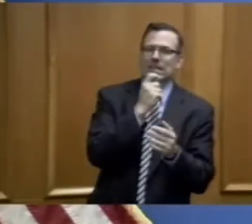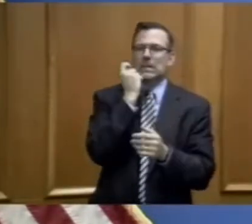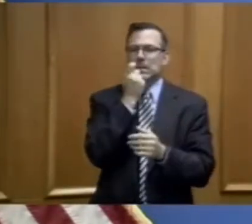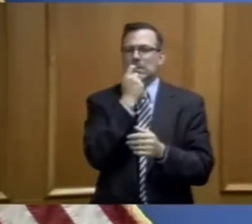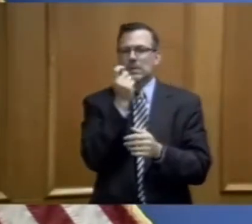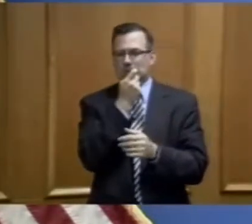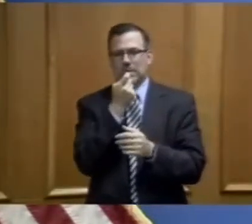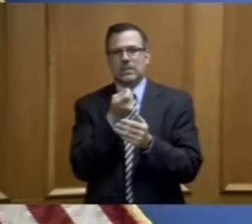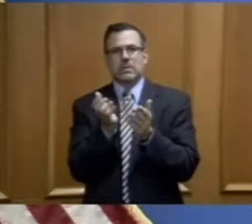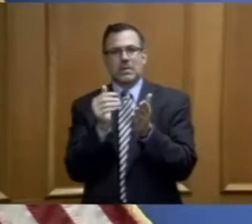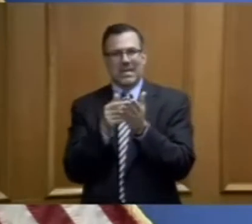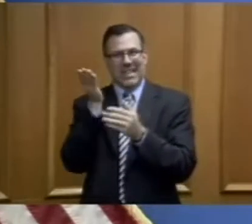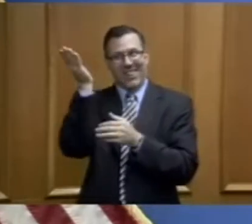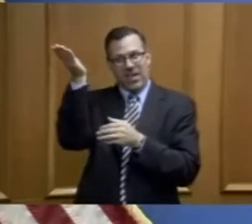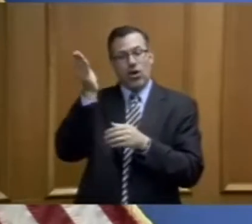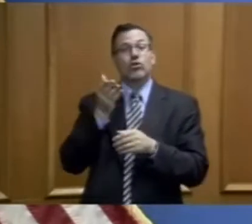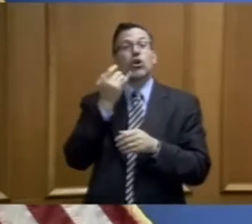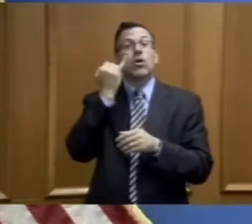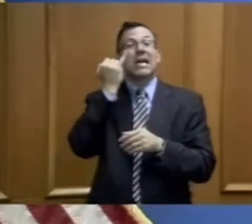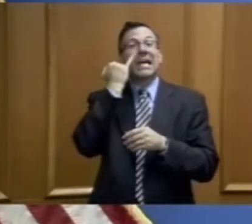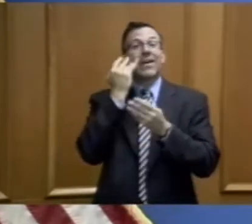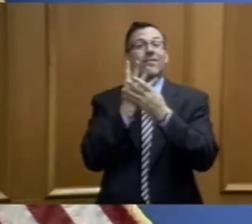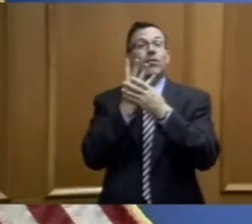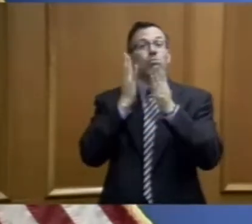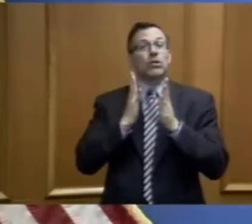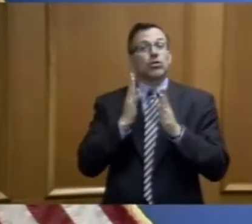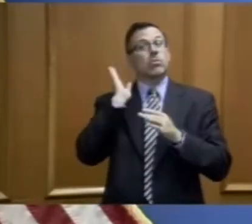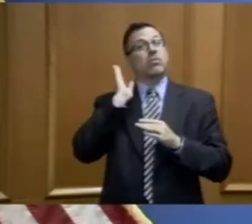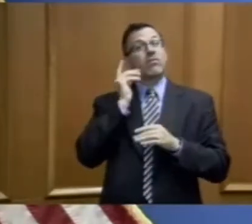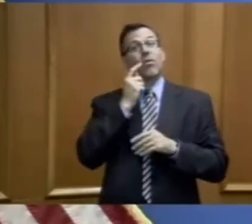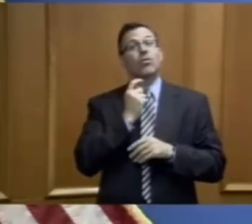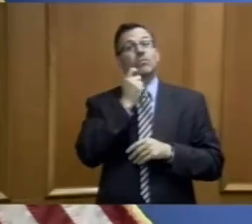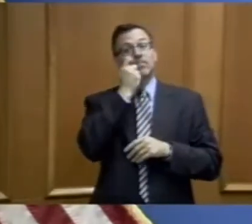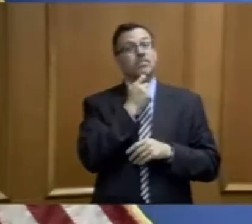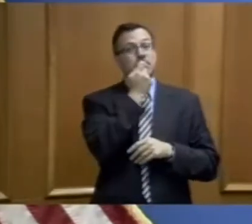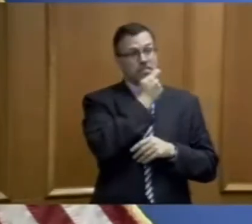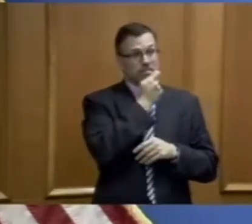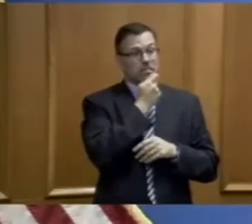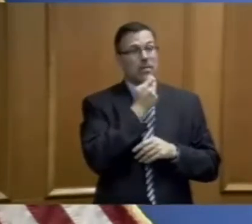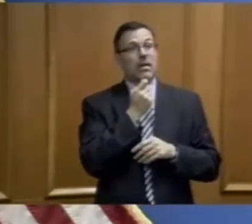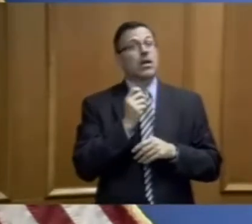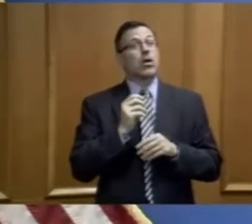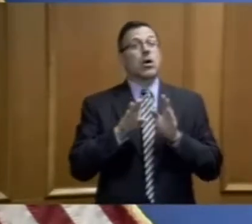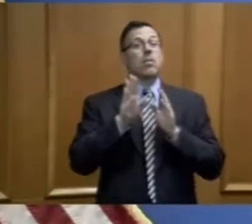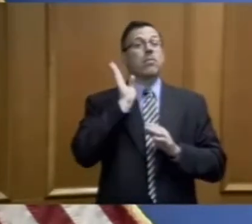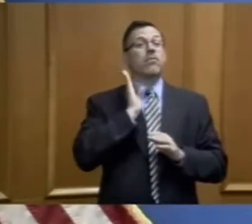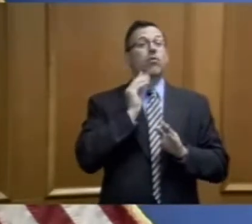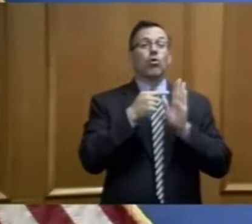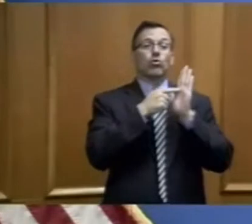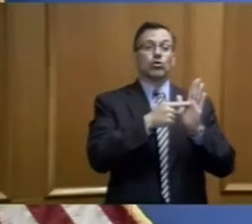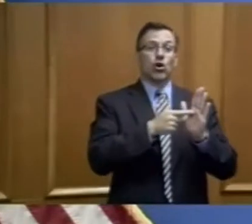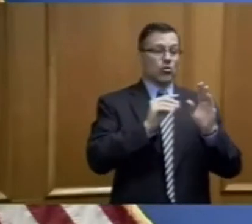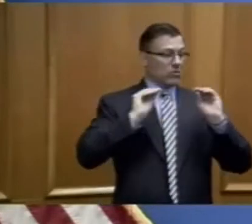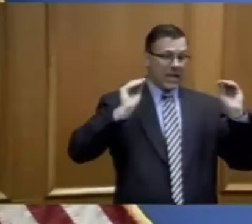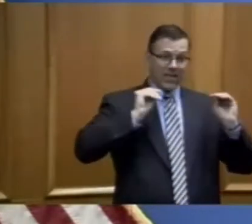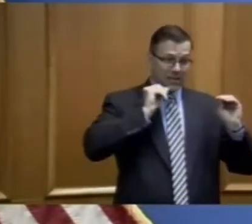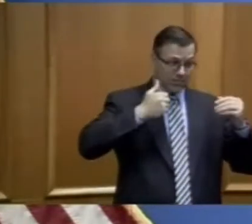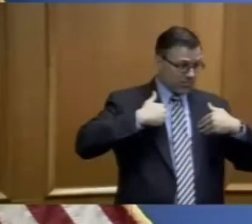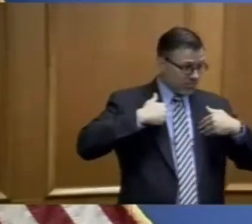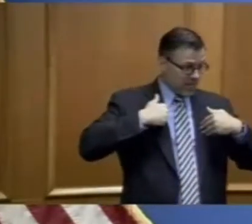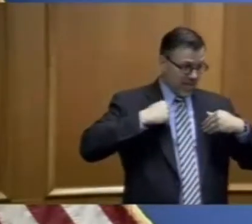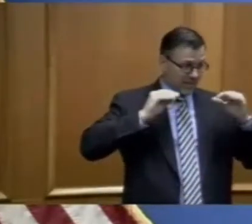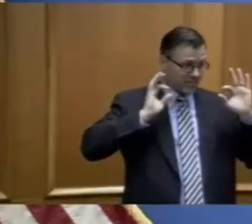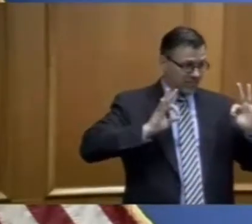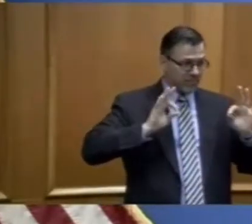of the formerly negative inmates will be retested today, and then all of the staff who were also formerly negative will